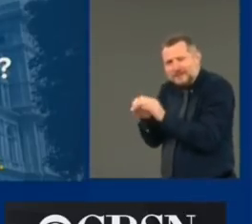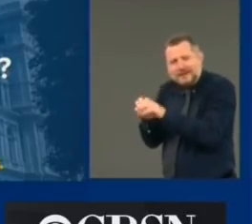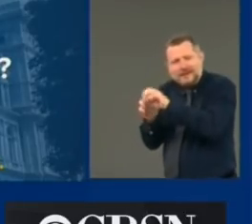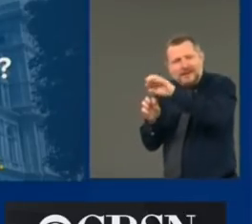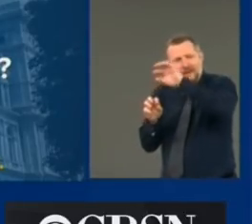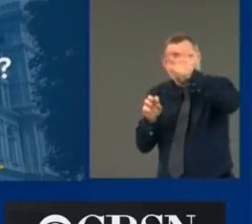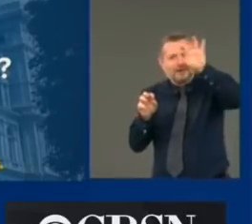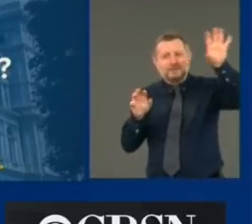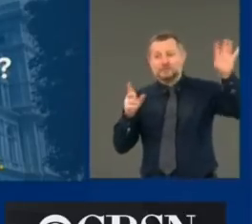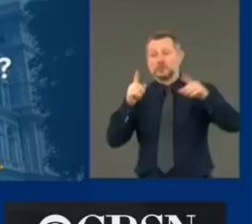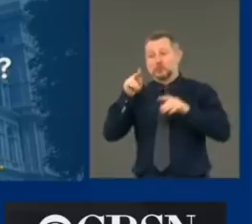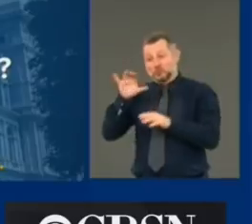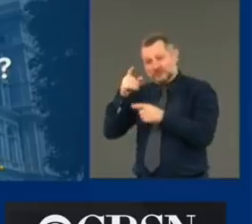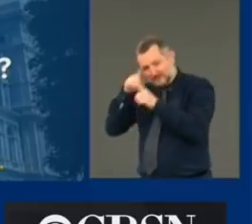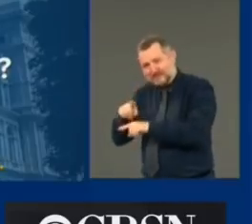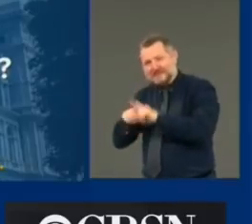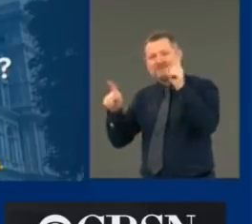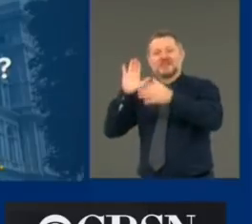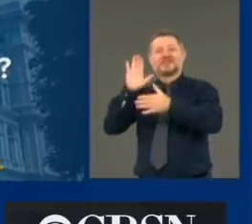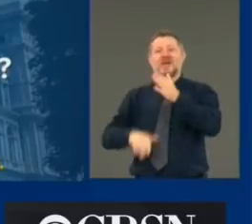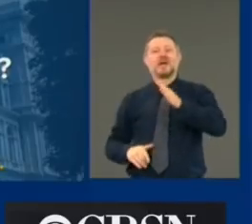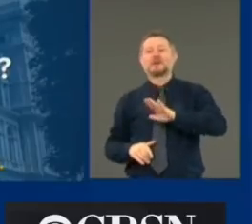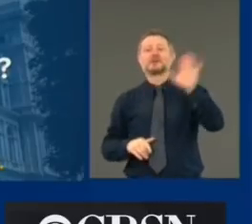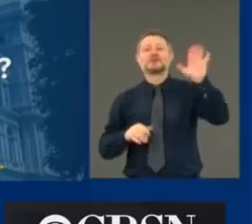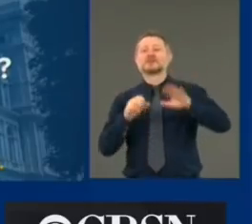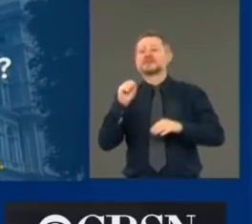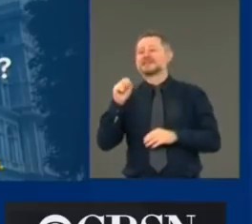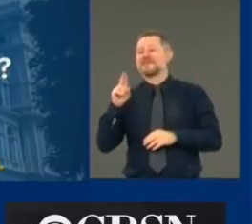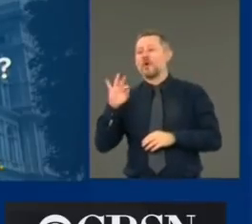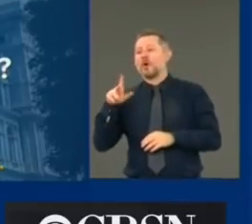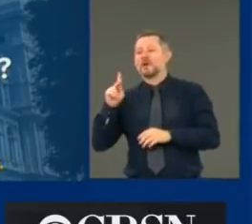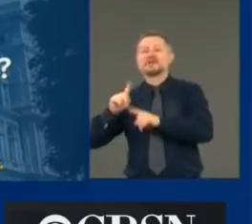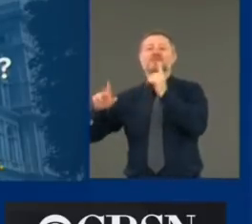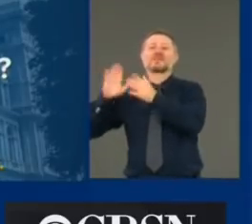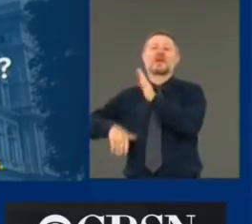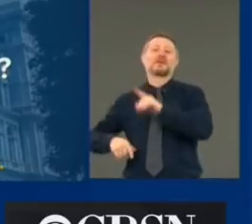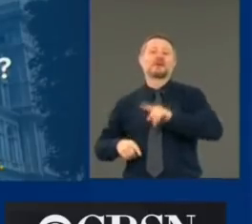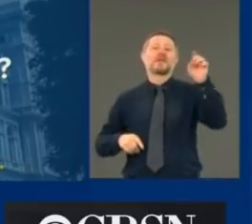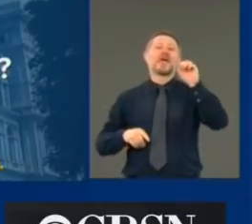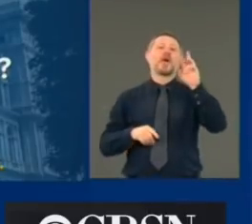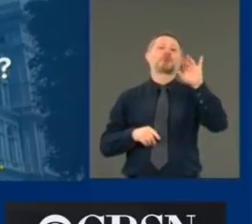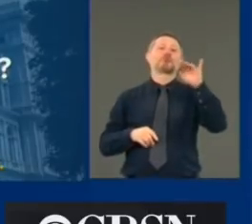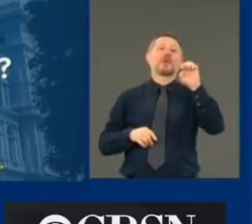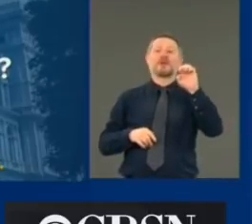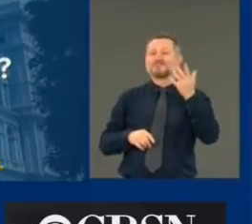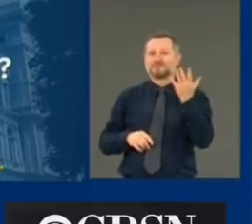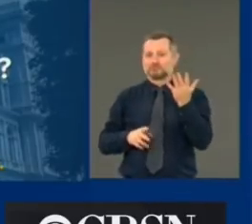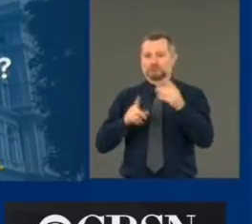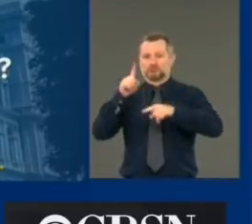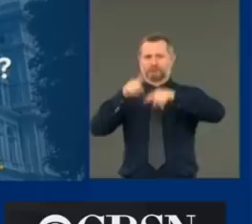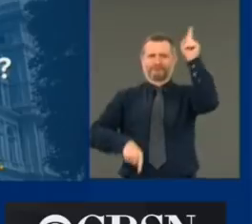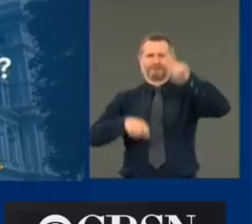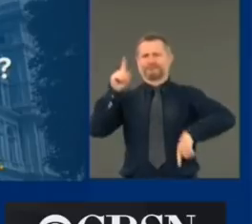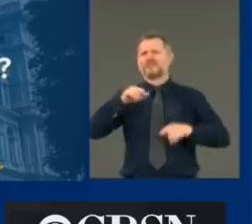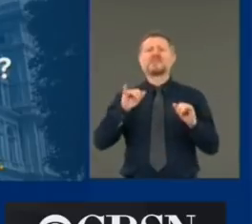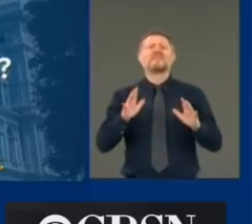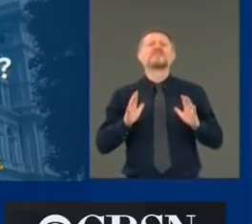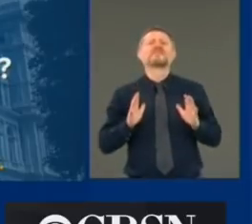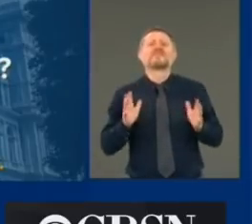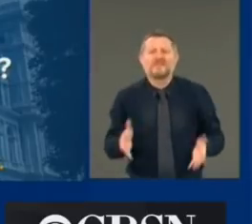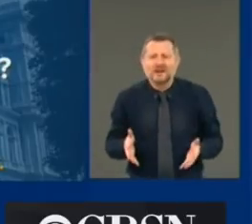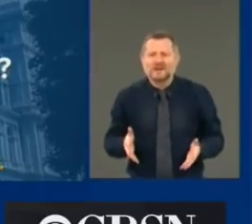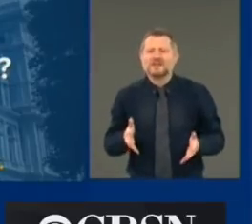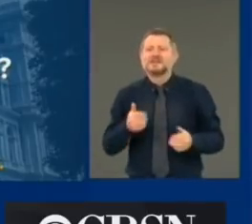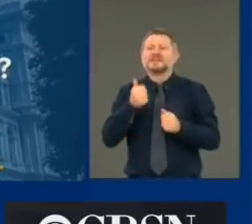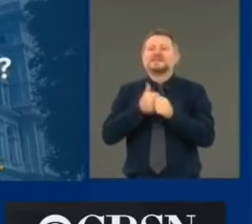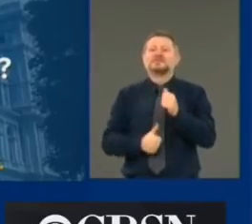Suffolk, may want something different than Erie, and that's fine, because it's for that community